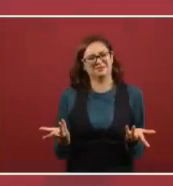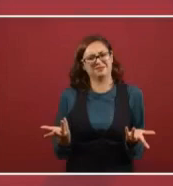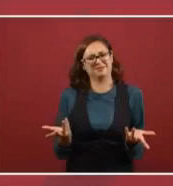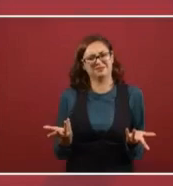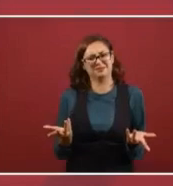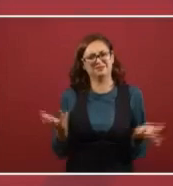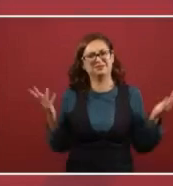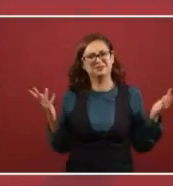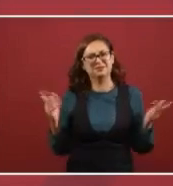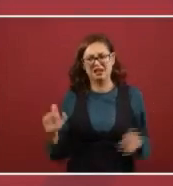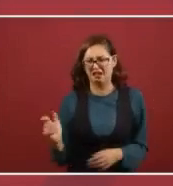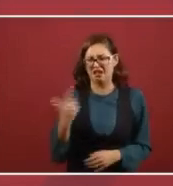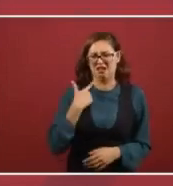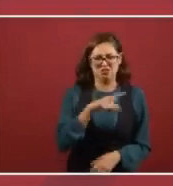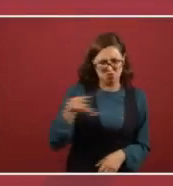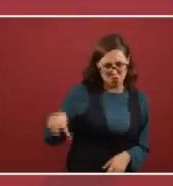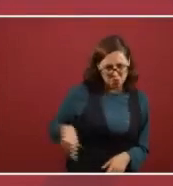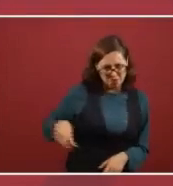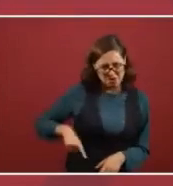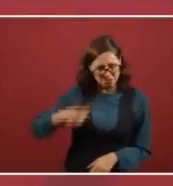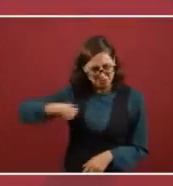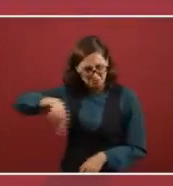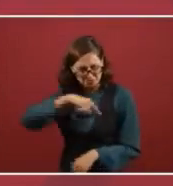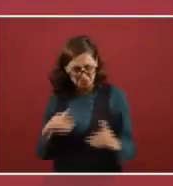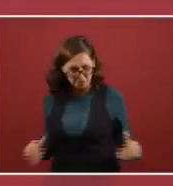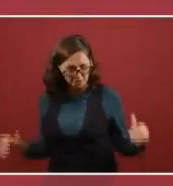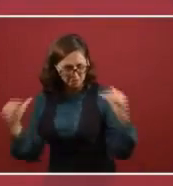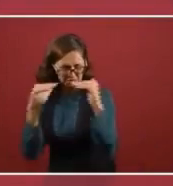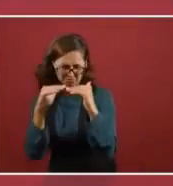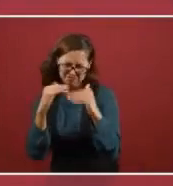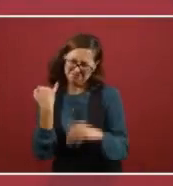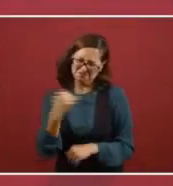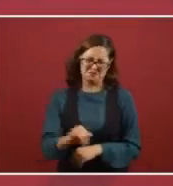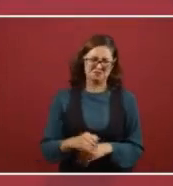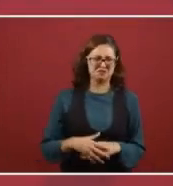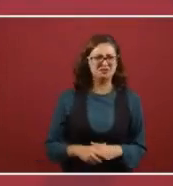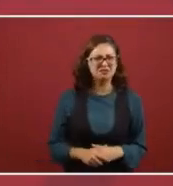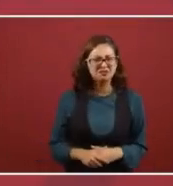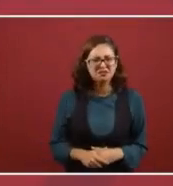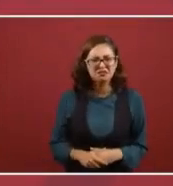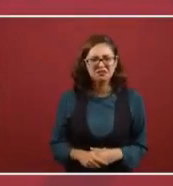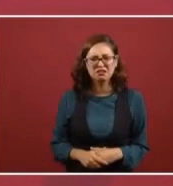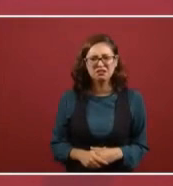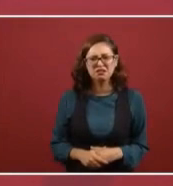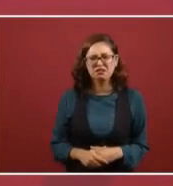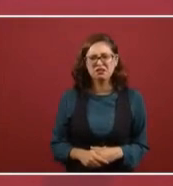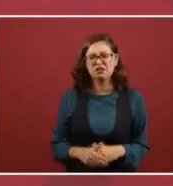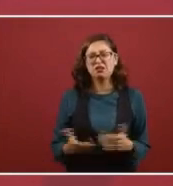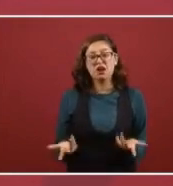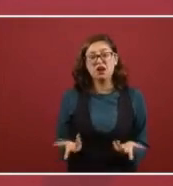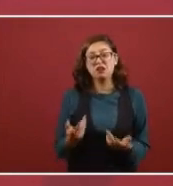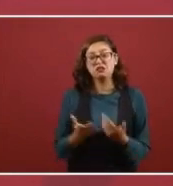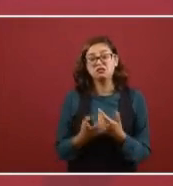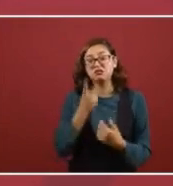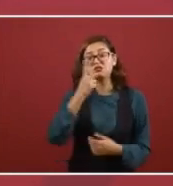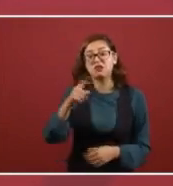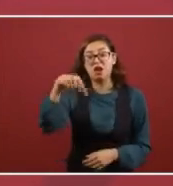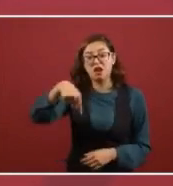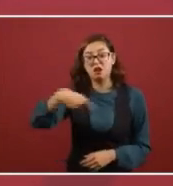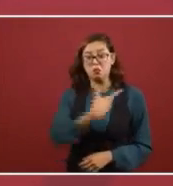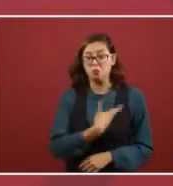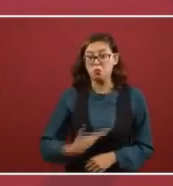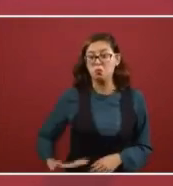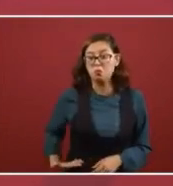la misma vara. the same Ahora stick. sacaron de Like que they said that aquí en Presidencia that here in Presidencia